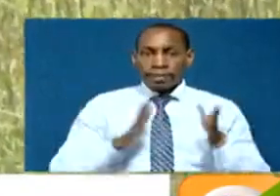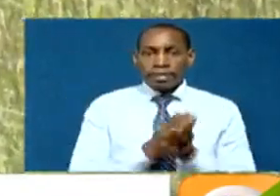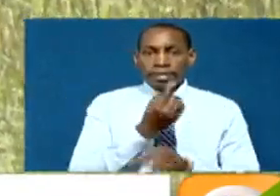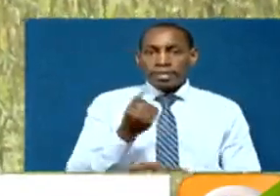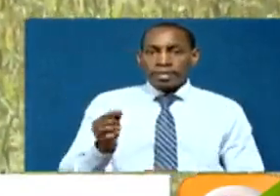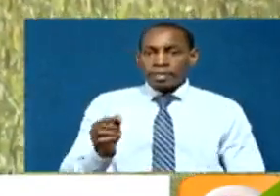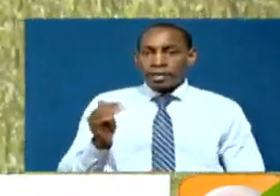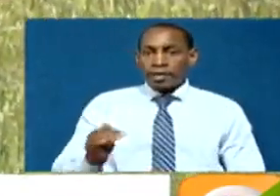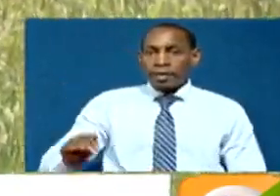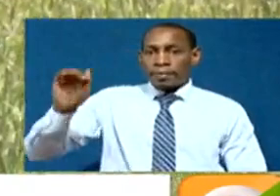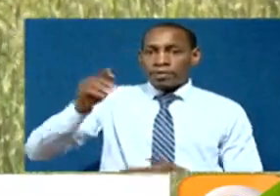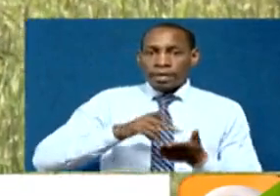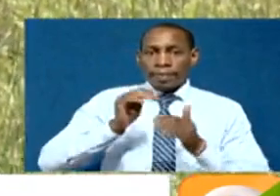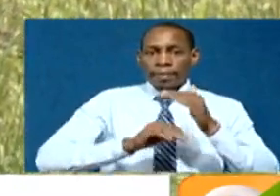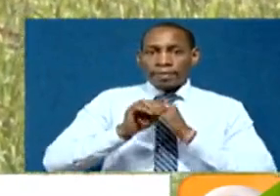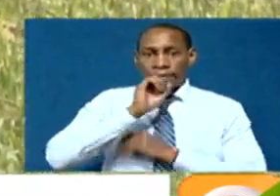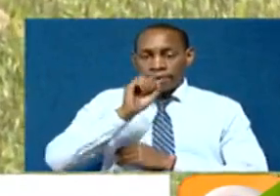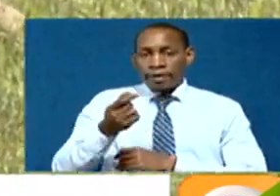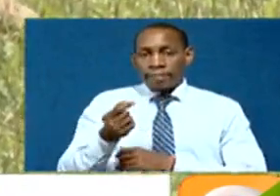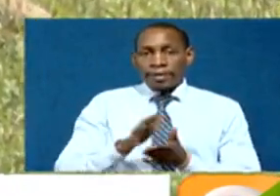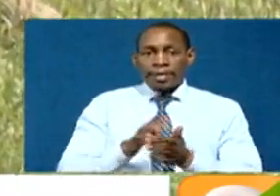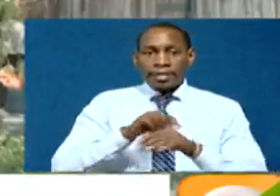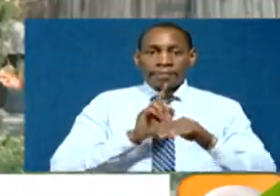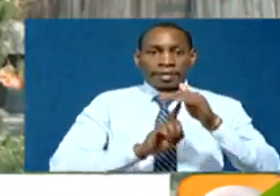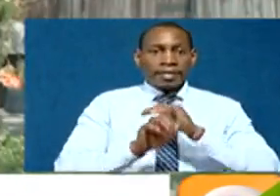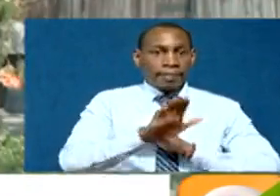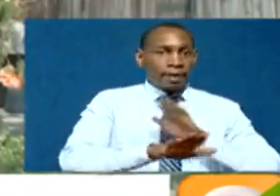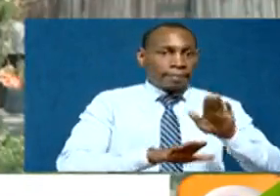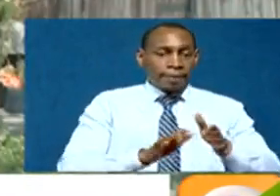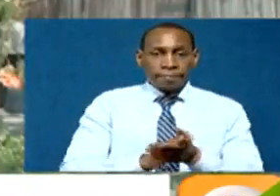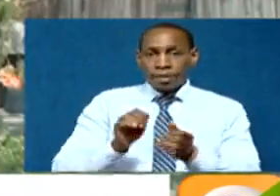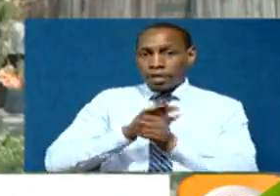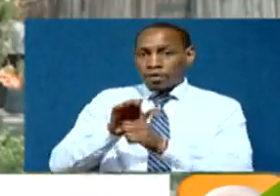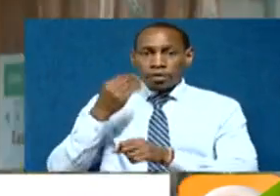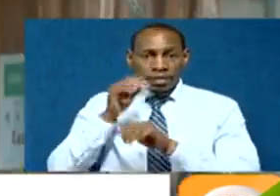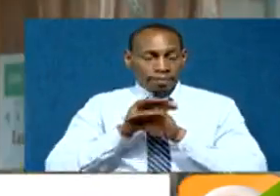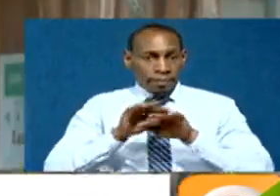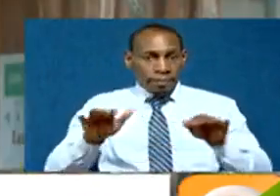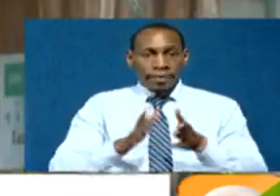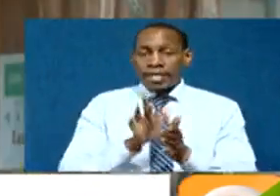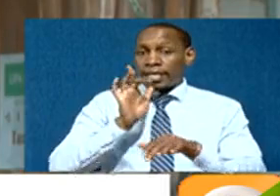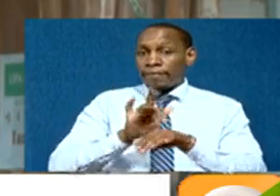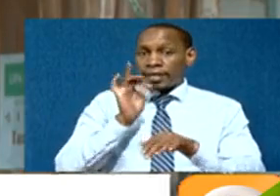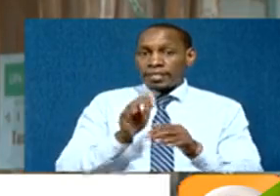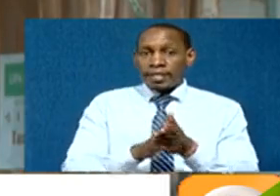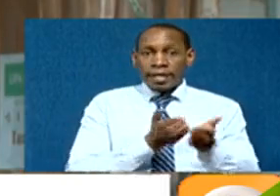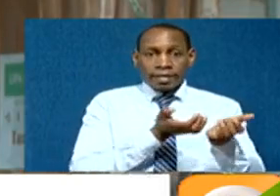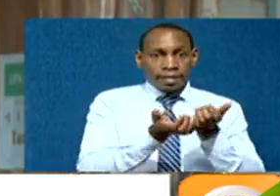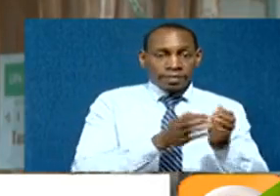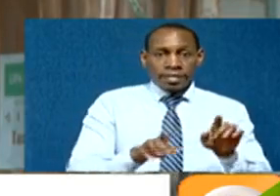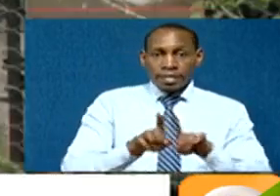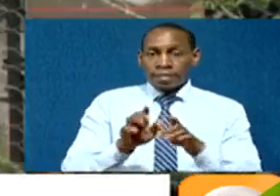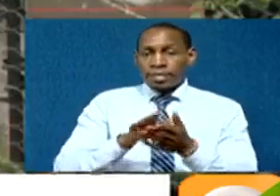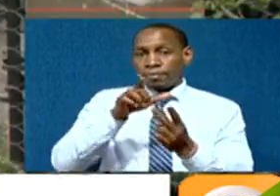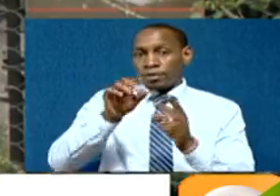adult paying a maximum of 500 shillings per visit. The COVID-19 pandemic, however, disrupted this trend, and he had